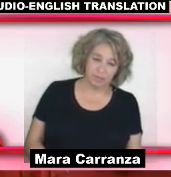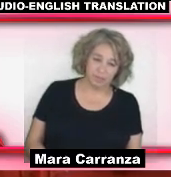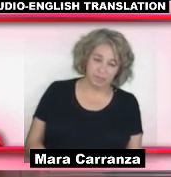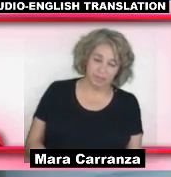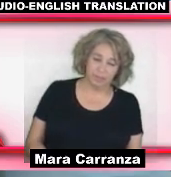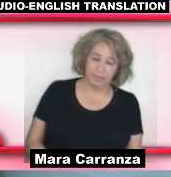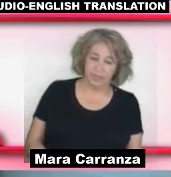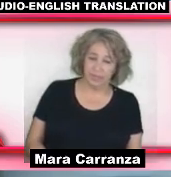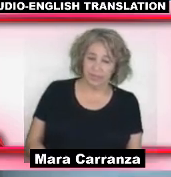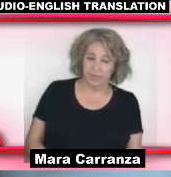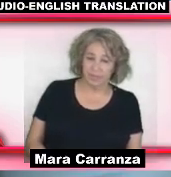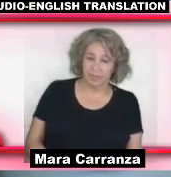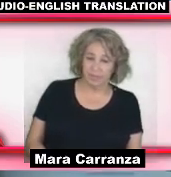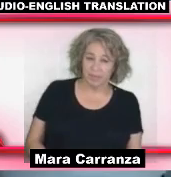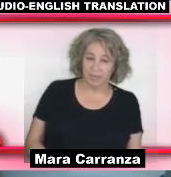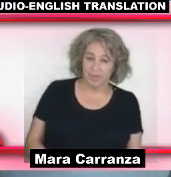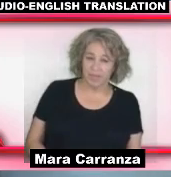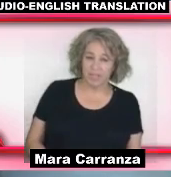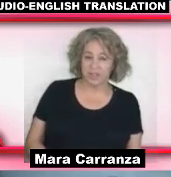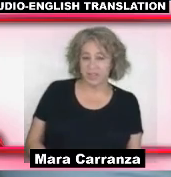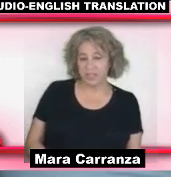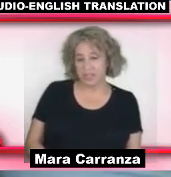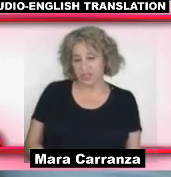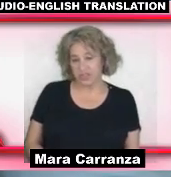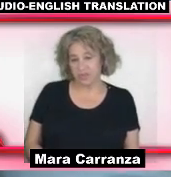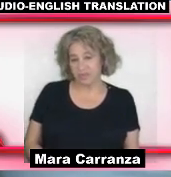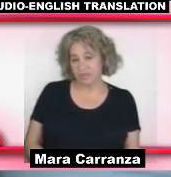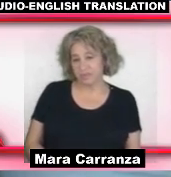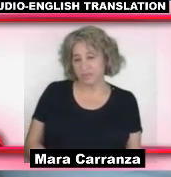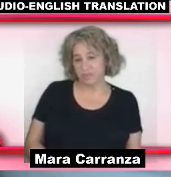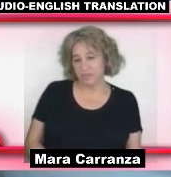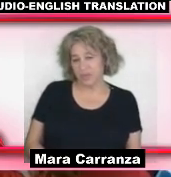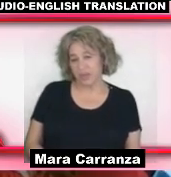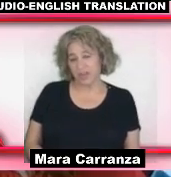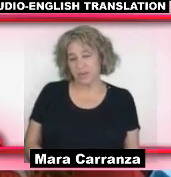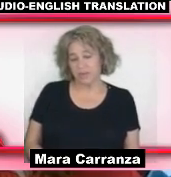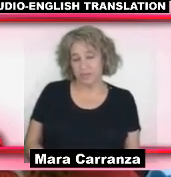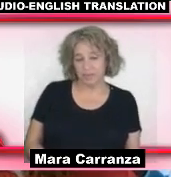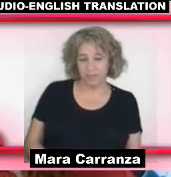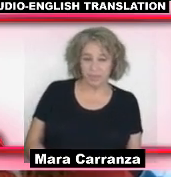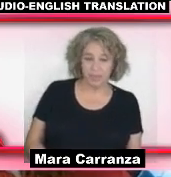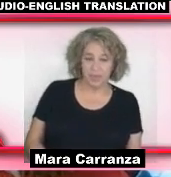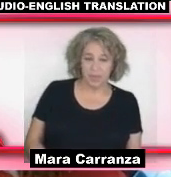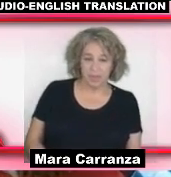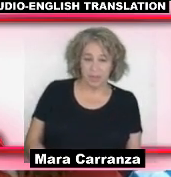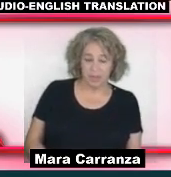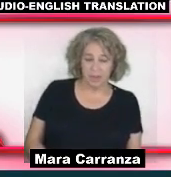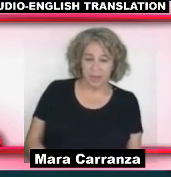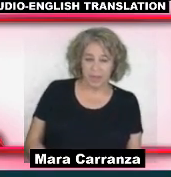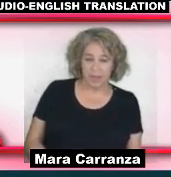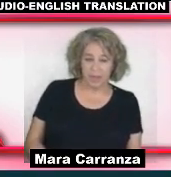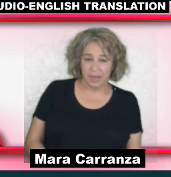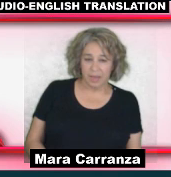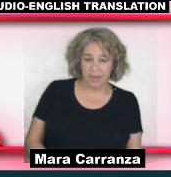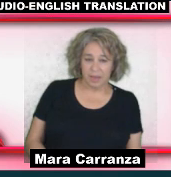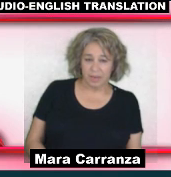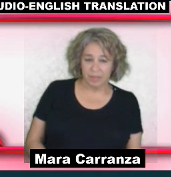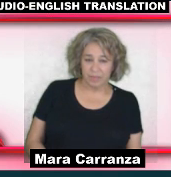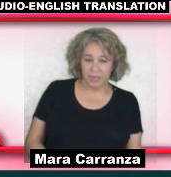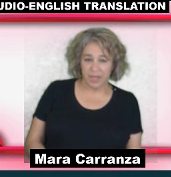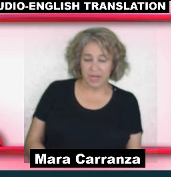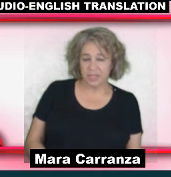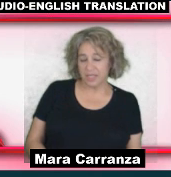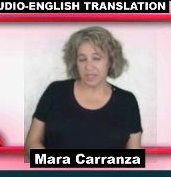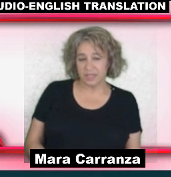them. Todos toman una decisión. They took a decision. Eso. Okay. En un, este,